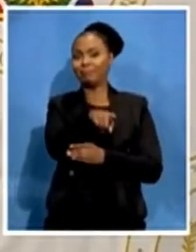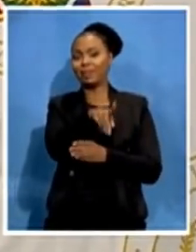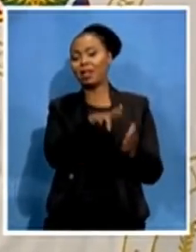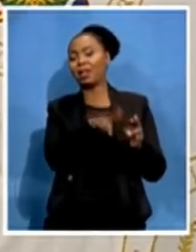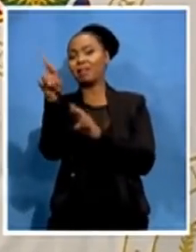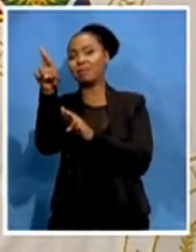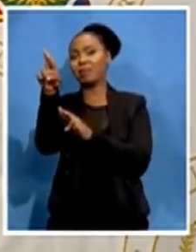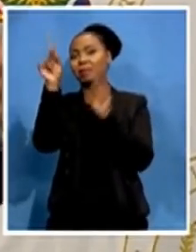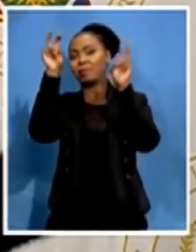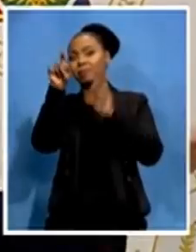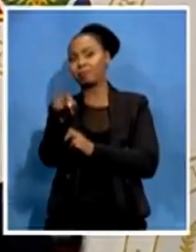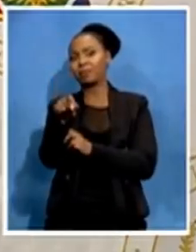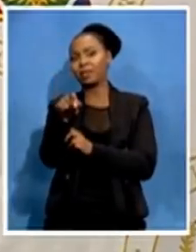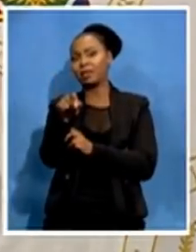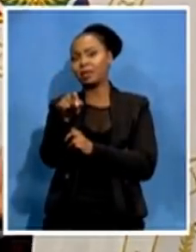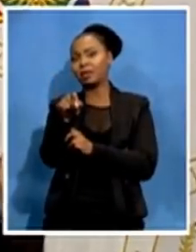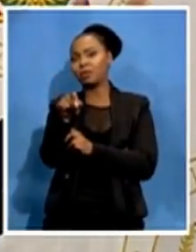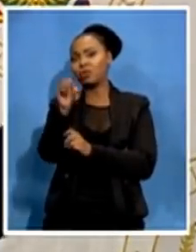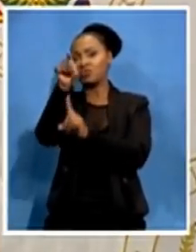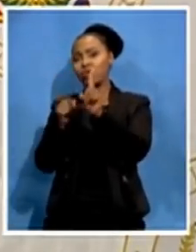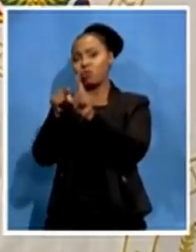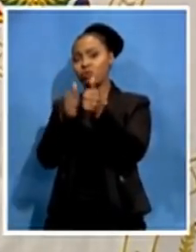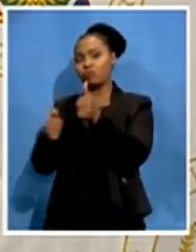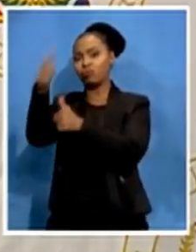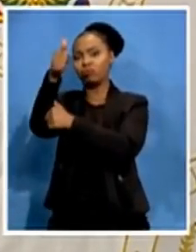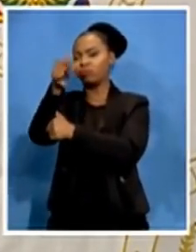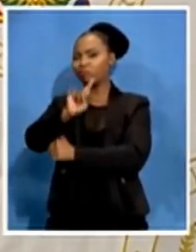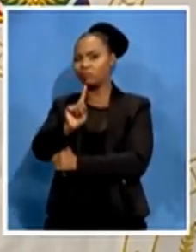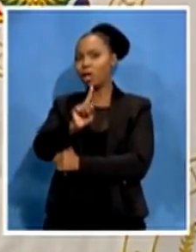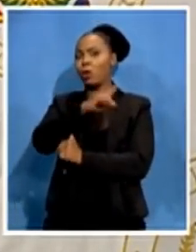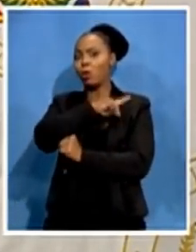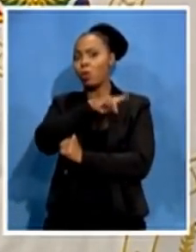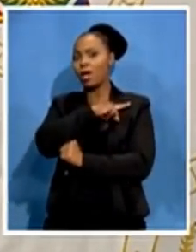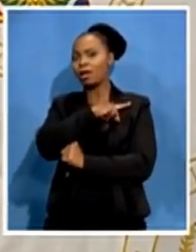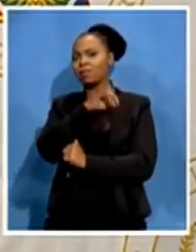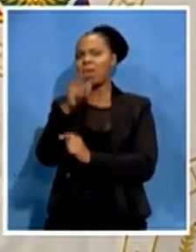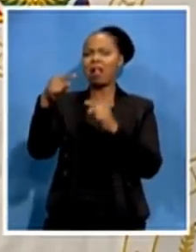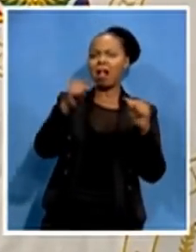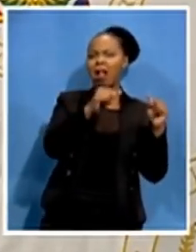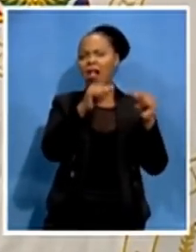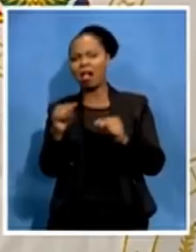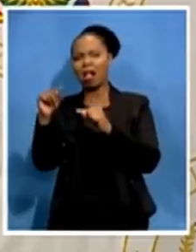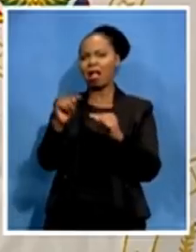ombudsperson. So after some toing and froing with Mr. Mnube, and